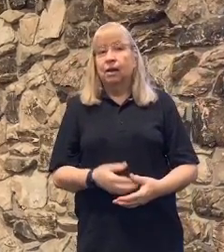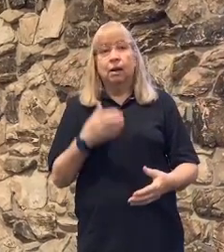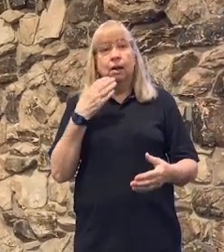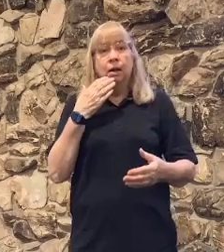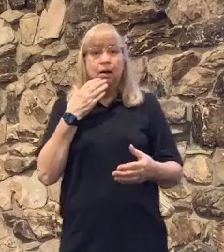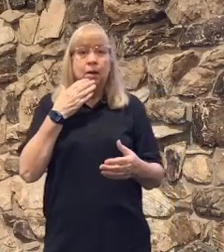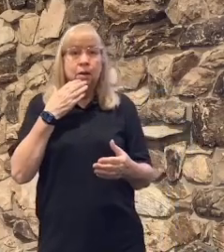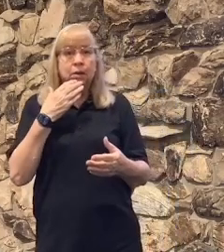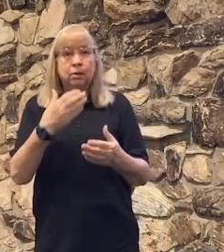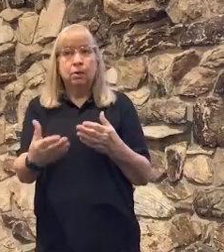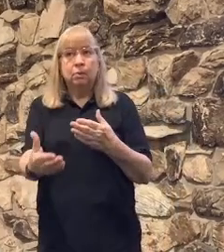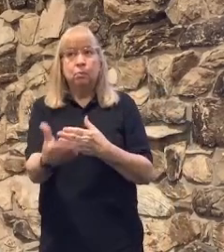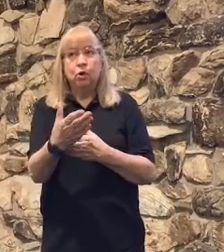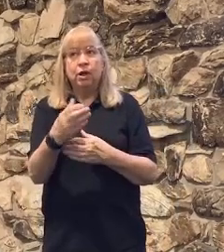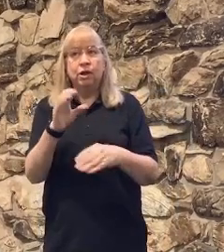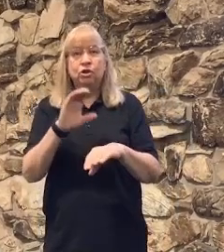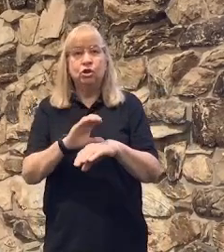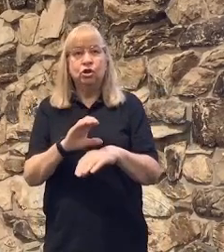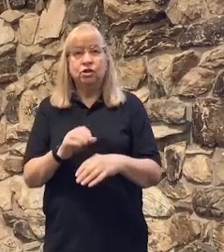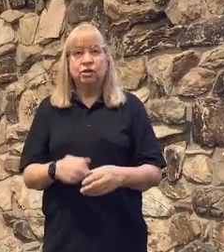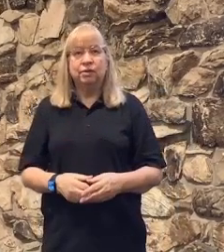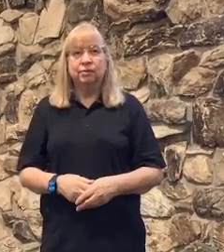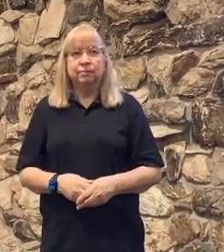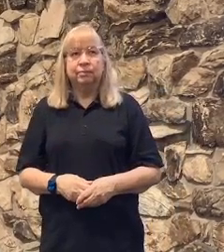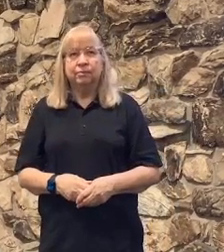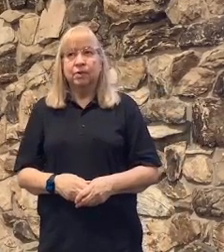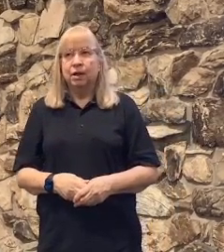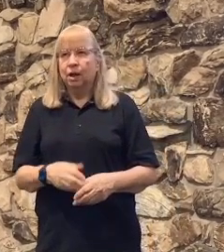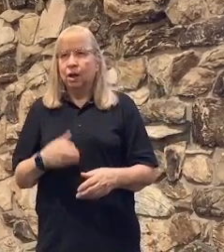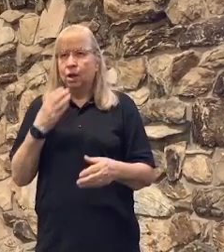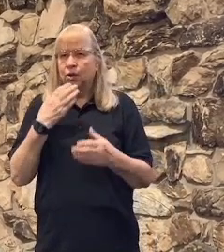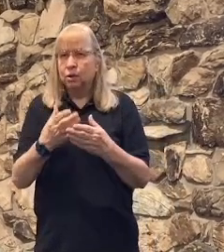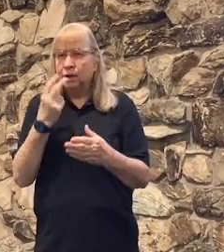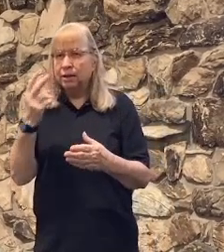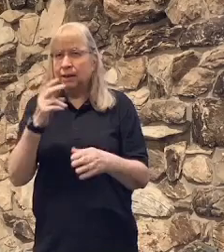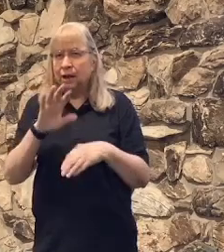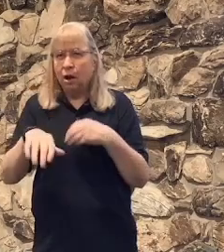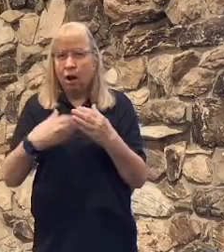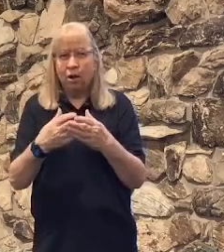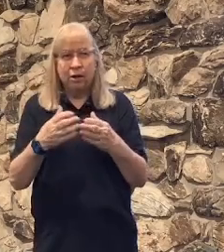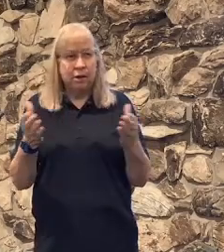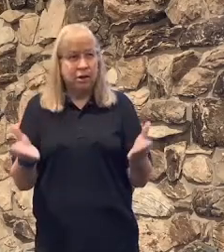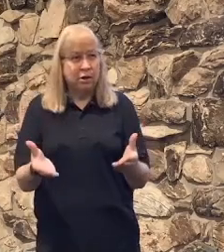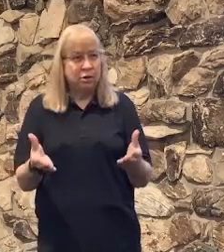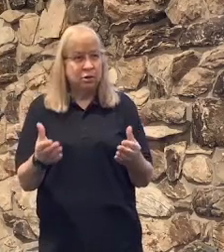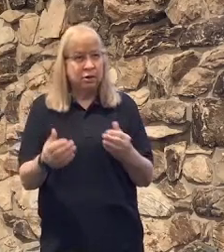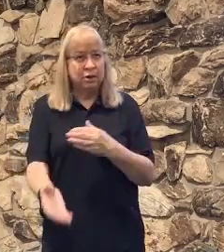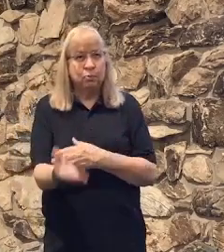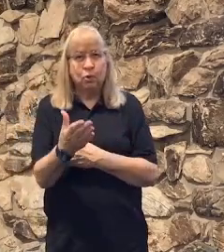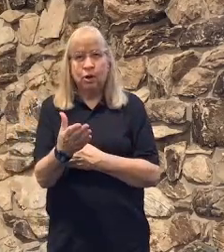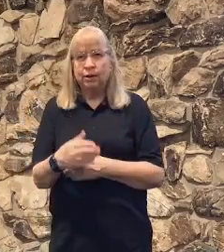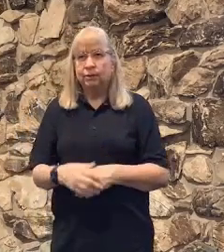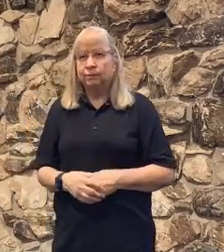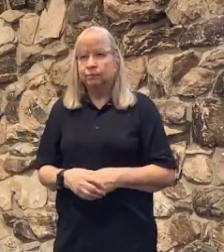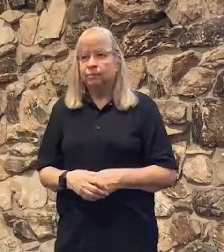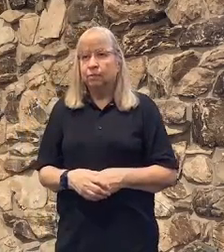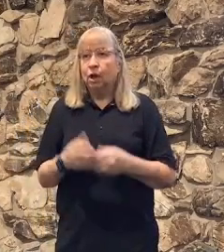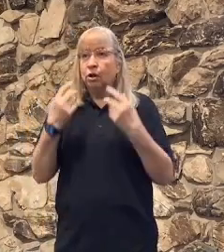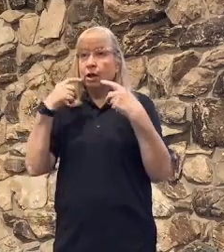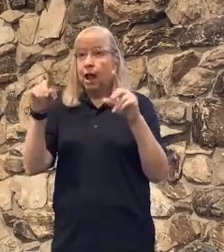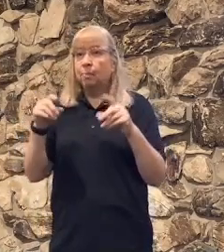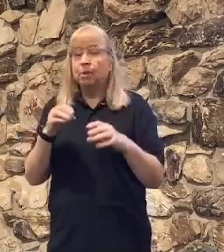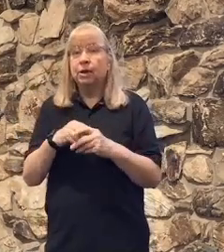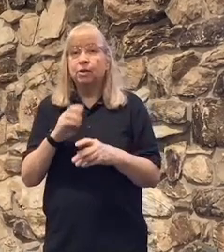Good morning, church. It is so good to see everyone here this morning. There are some announcements in